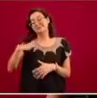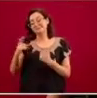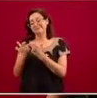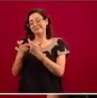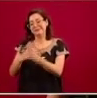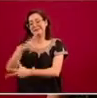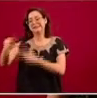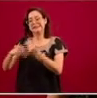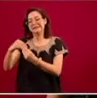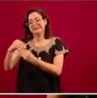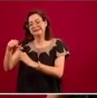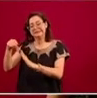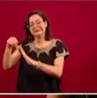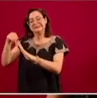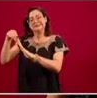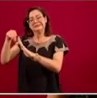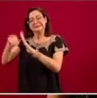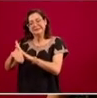during phase 3.